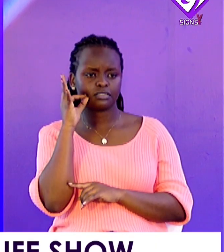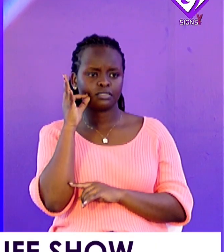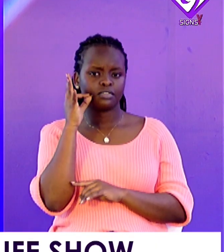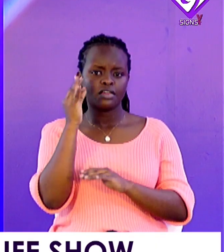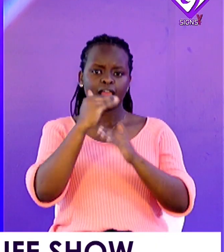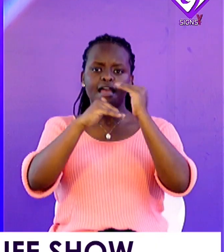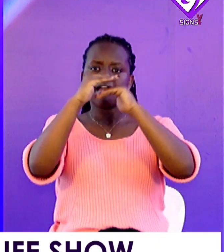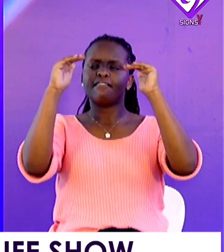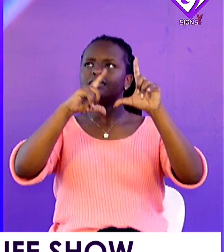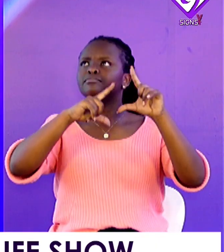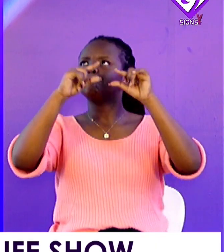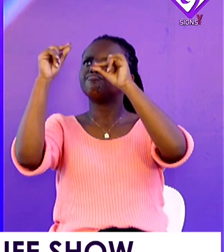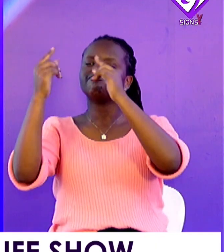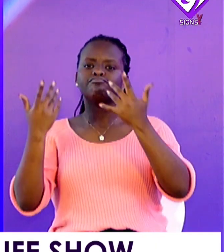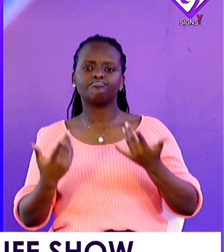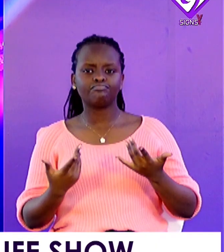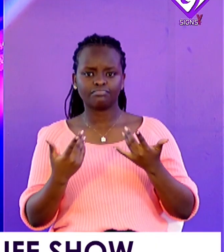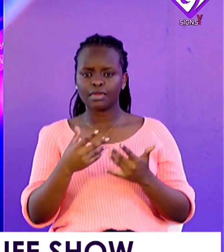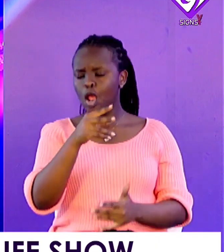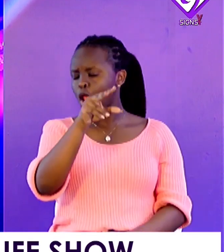heaven? No.